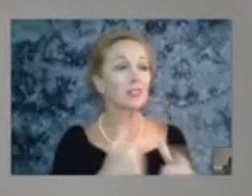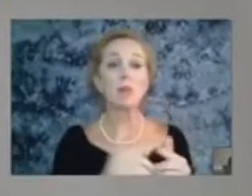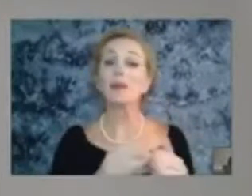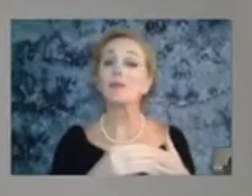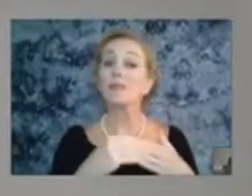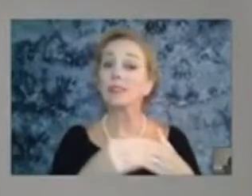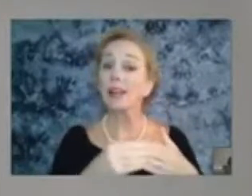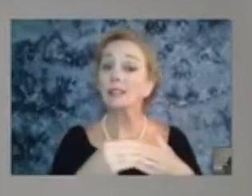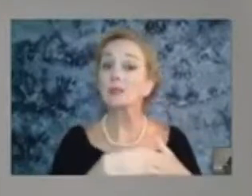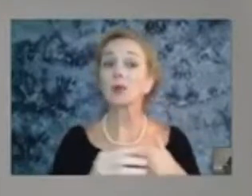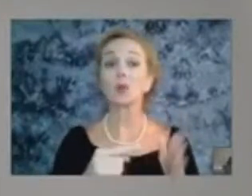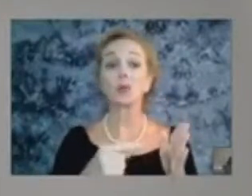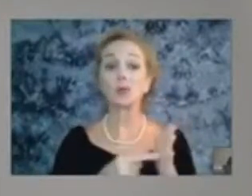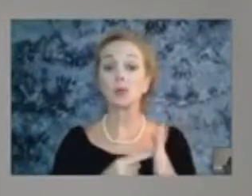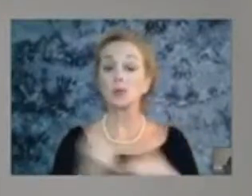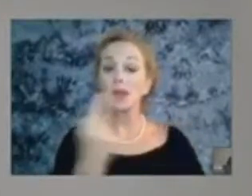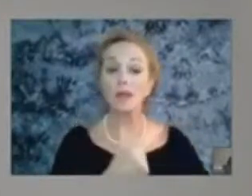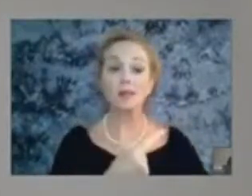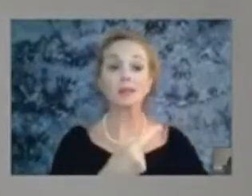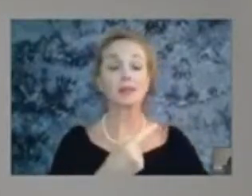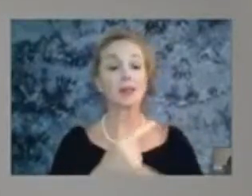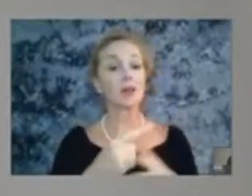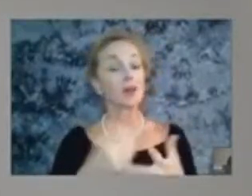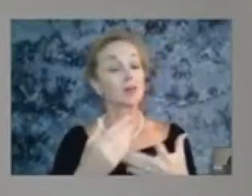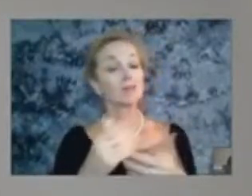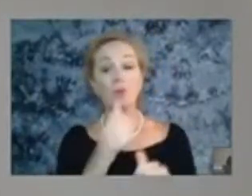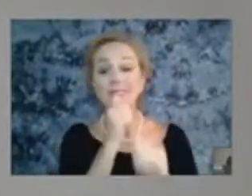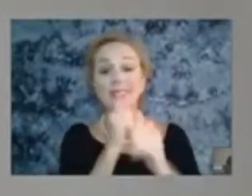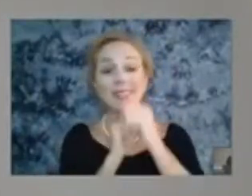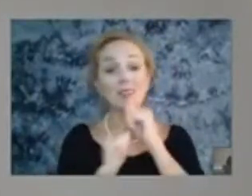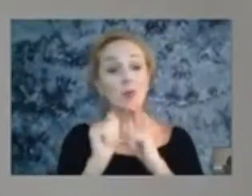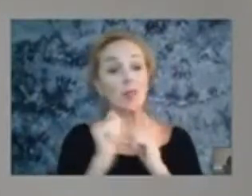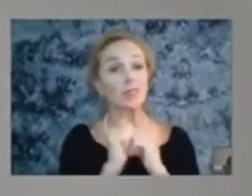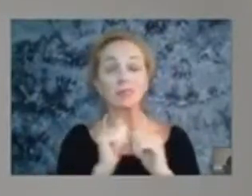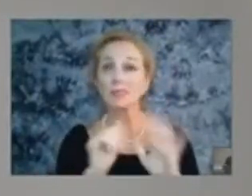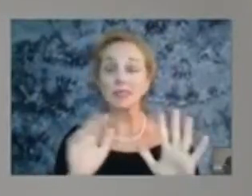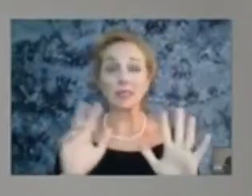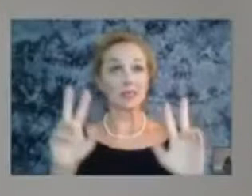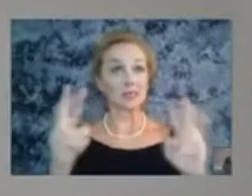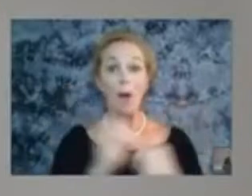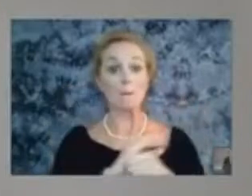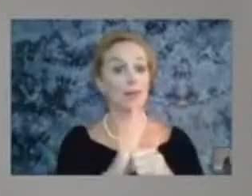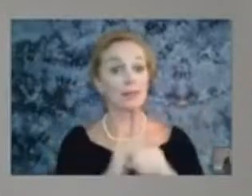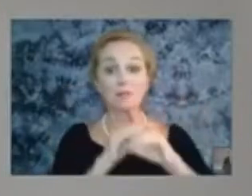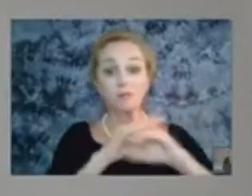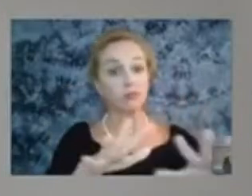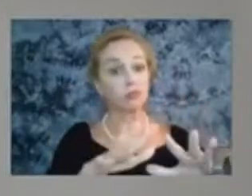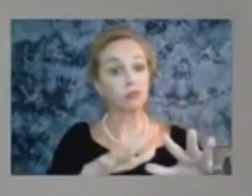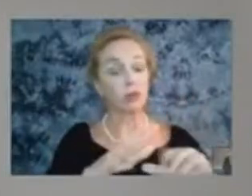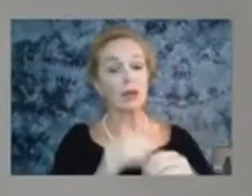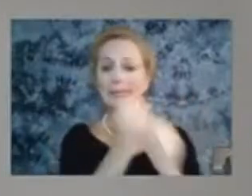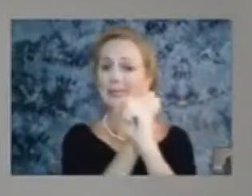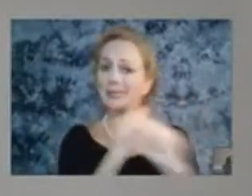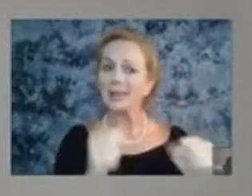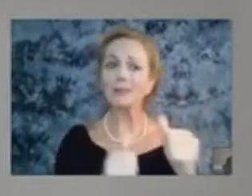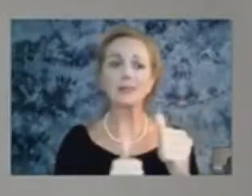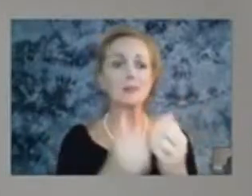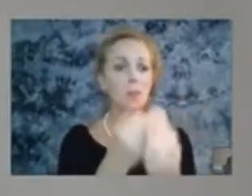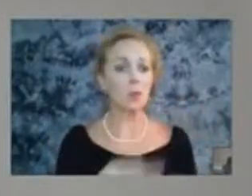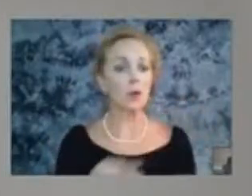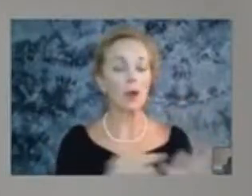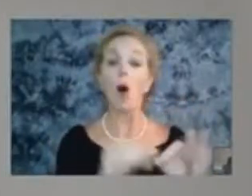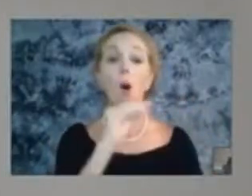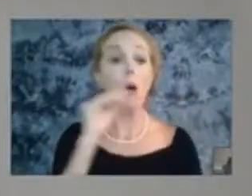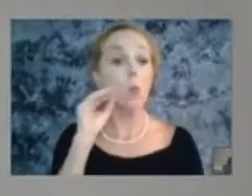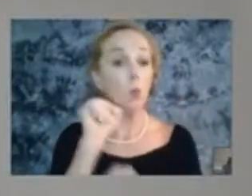our teachers, we're dealing with a pandemic. And again, so just trying to reset, and homework is a big part of that conversation, Gabe, because